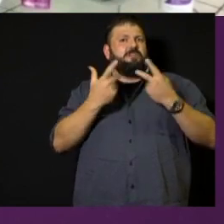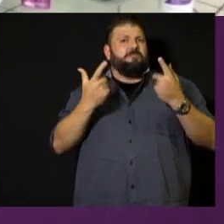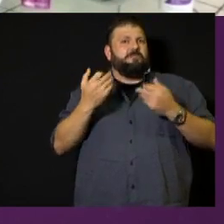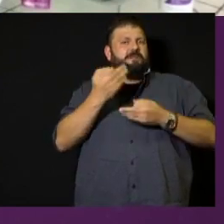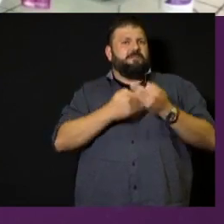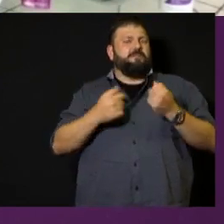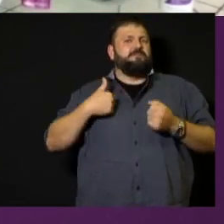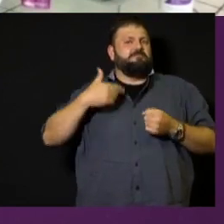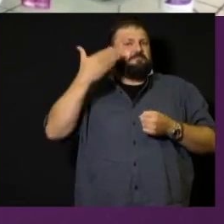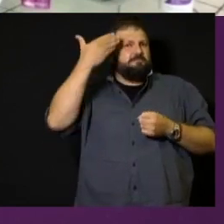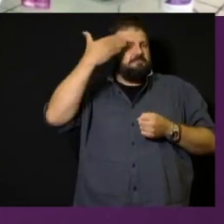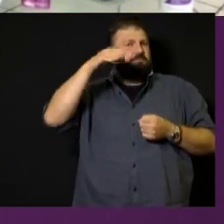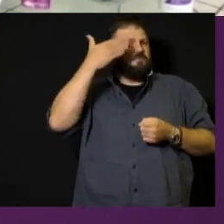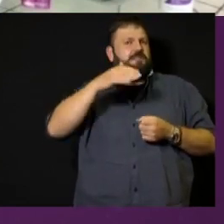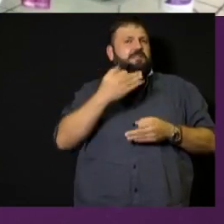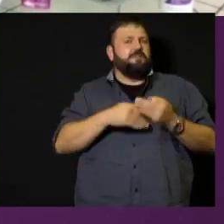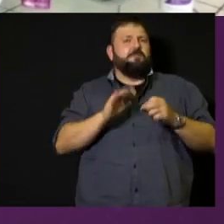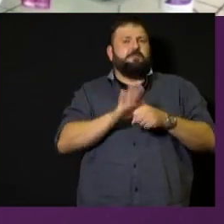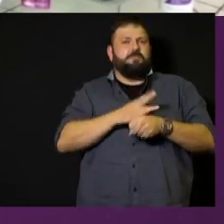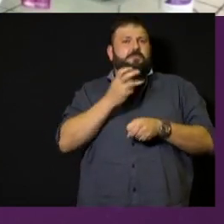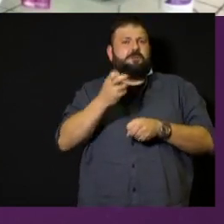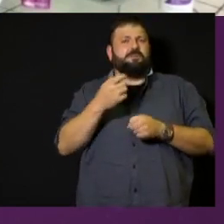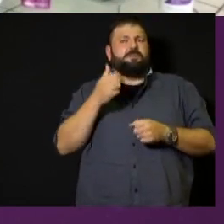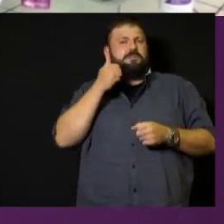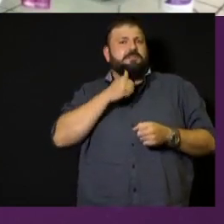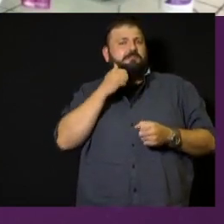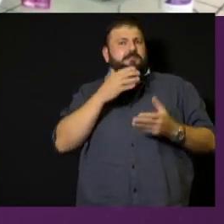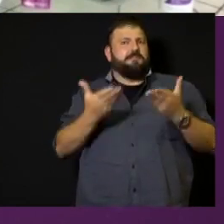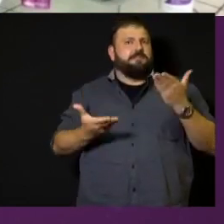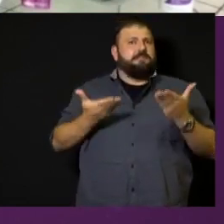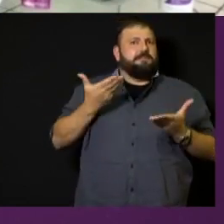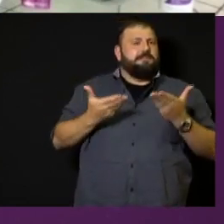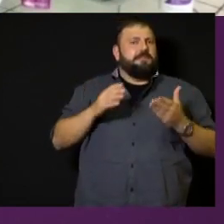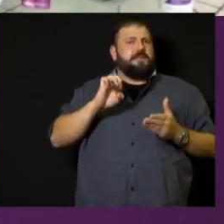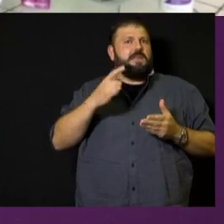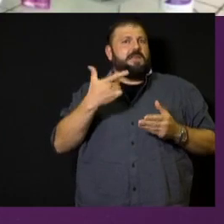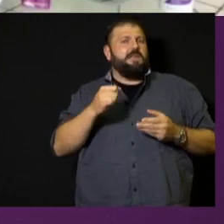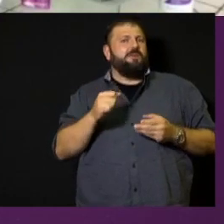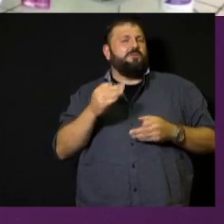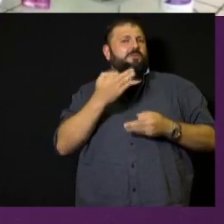personal and also another things. And